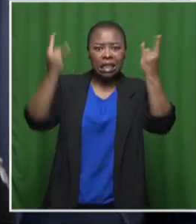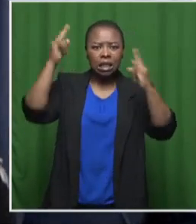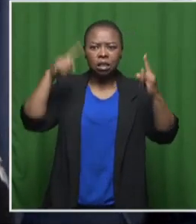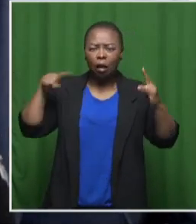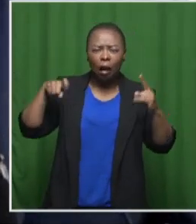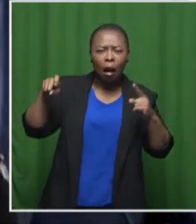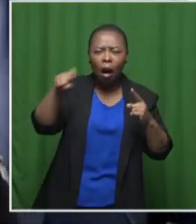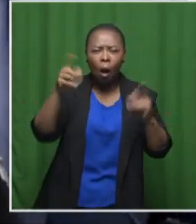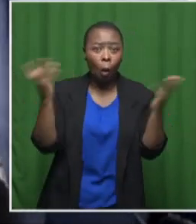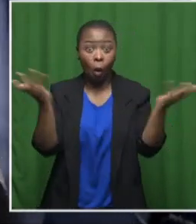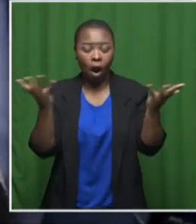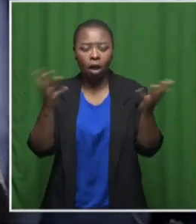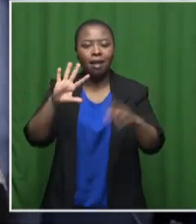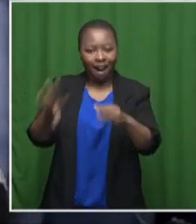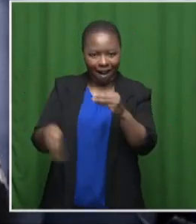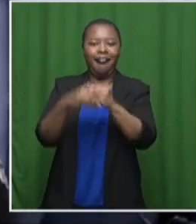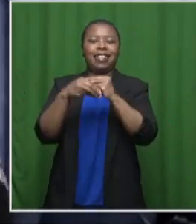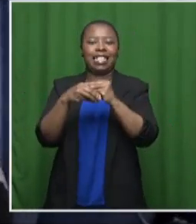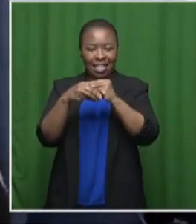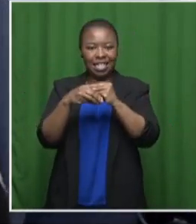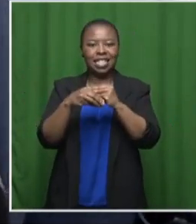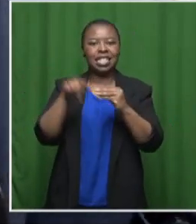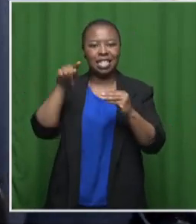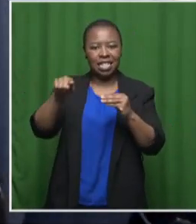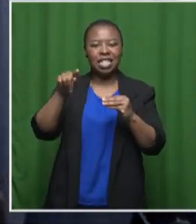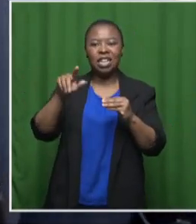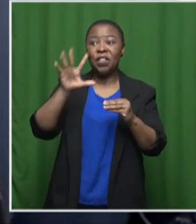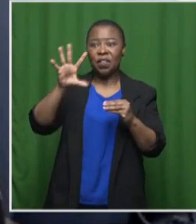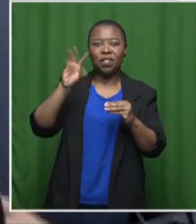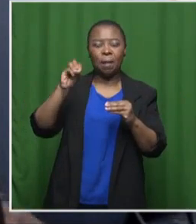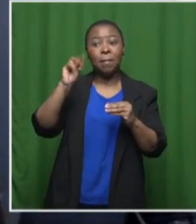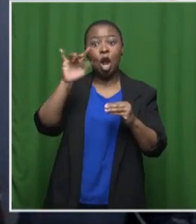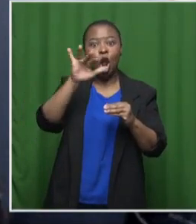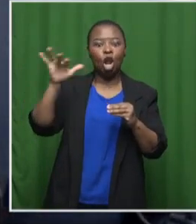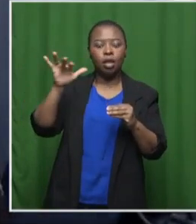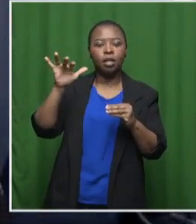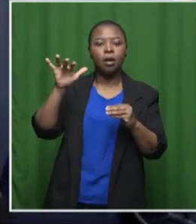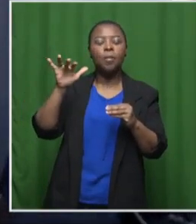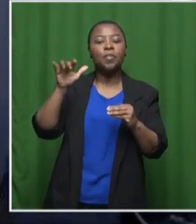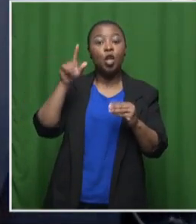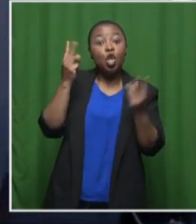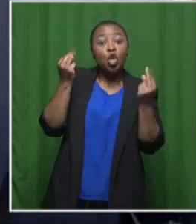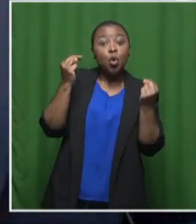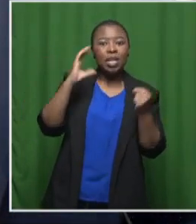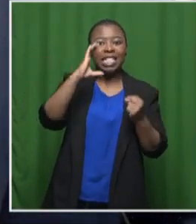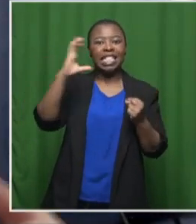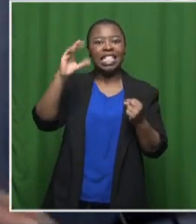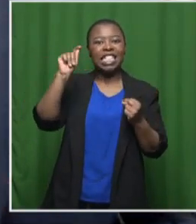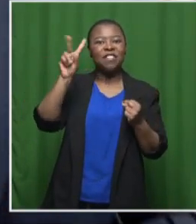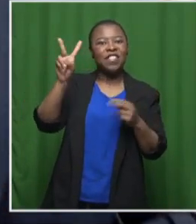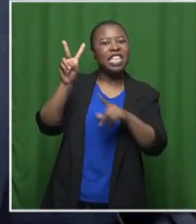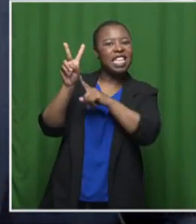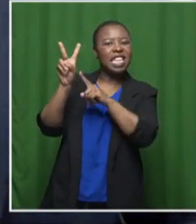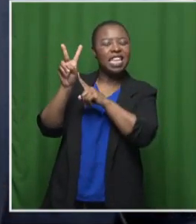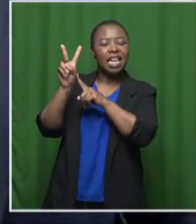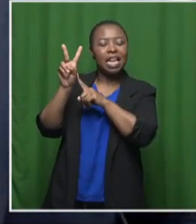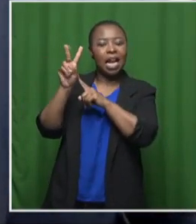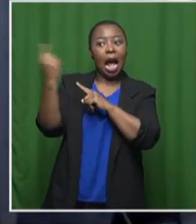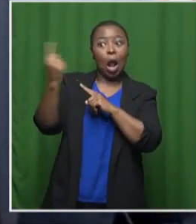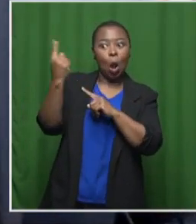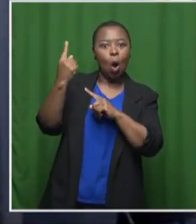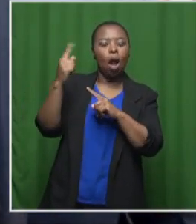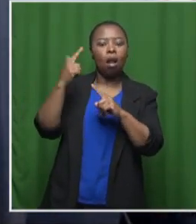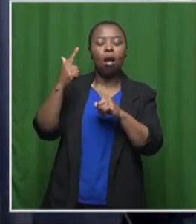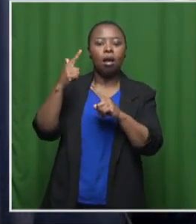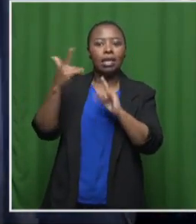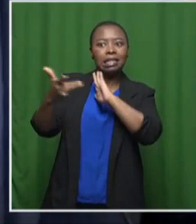down. You add that to the 50-odd million rand in CCTV, new CCTV this year alone, and you just start to get this overlay